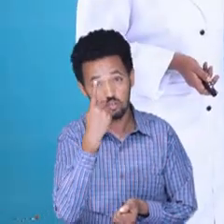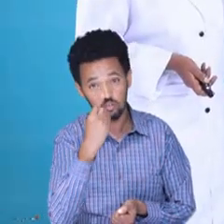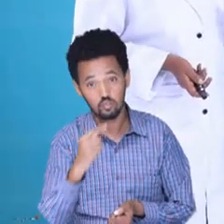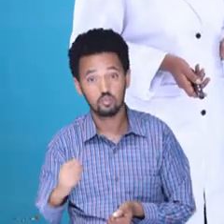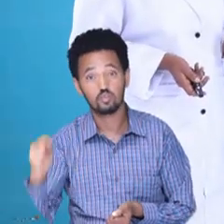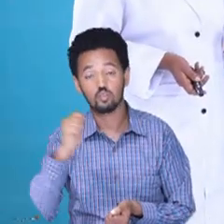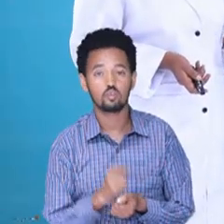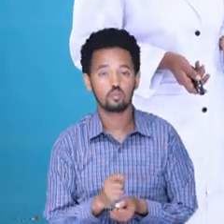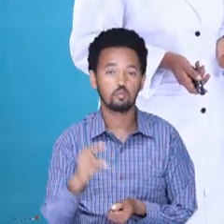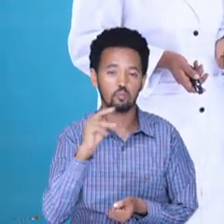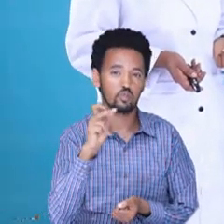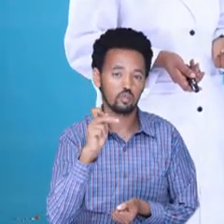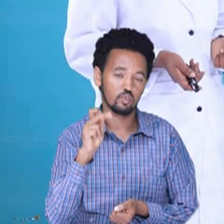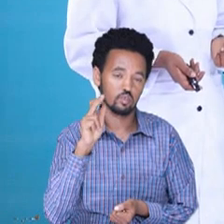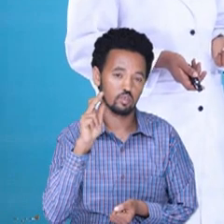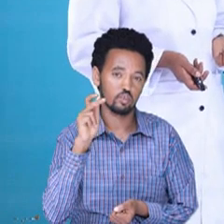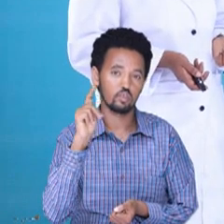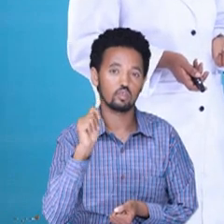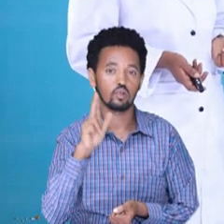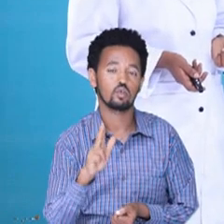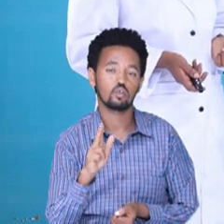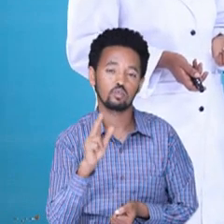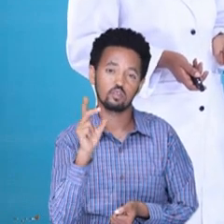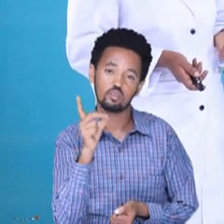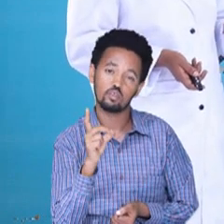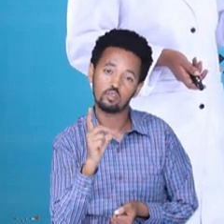The Mediterranean Sea drainage system.